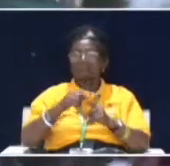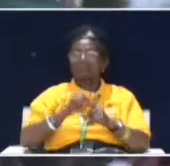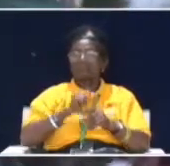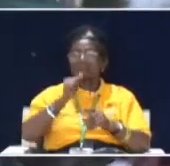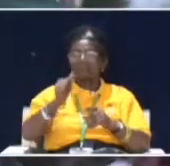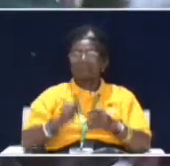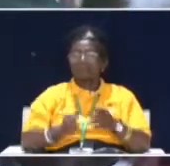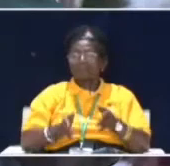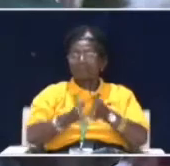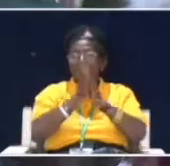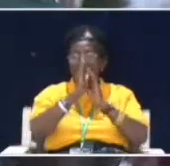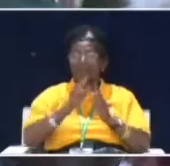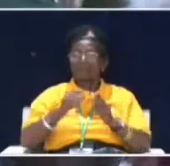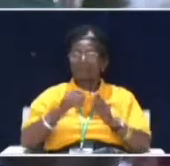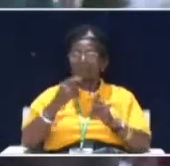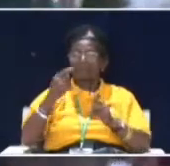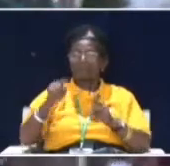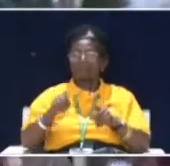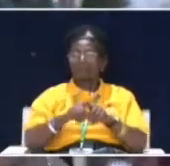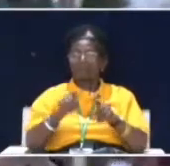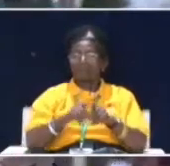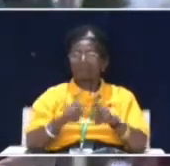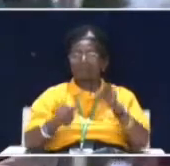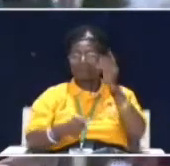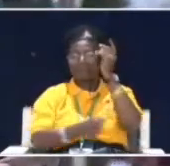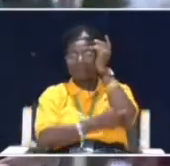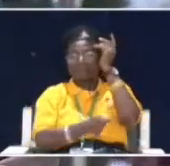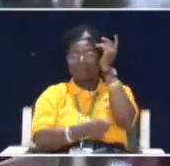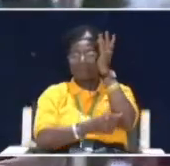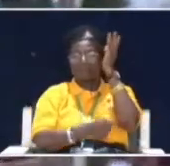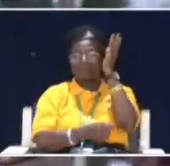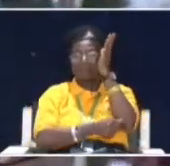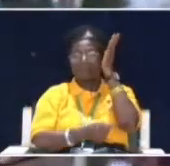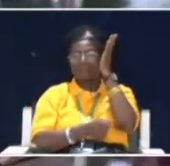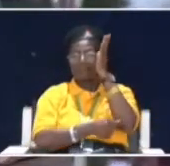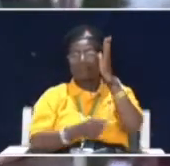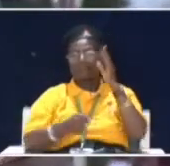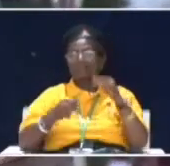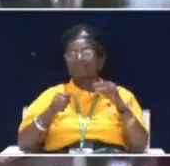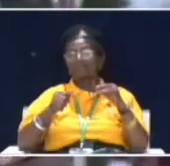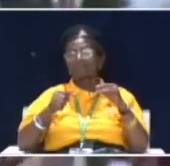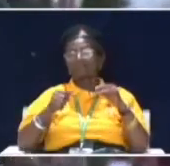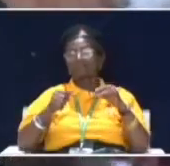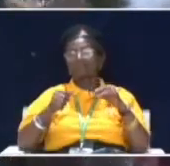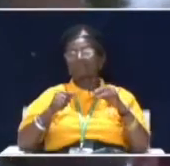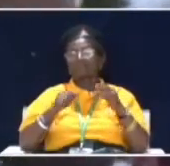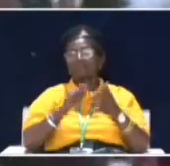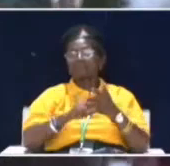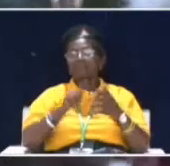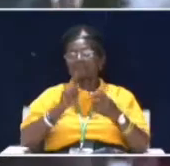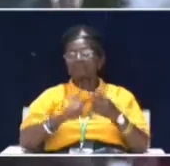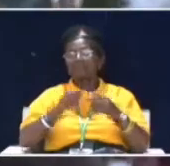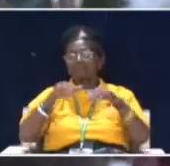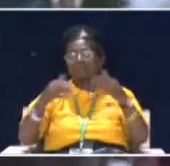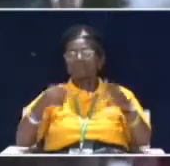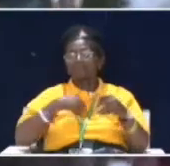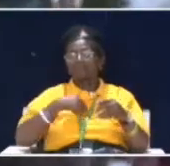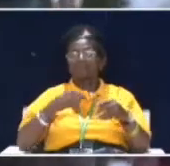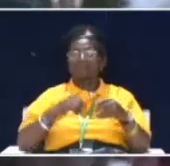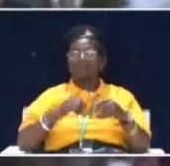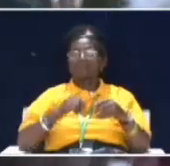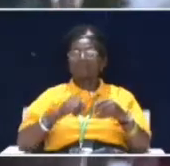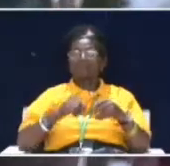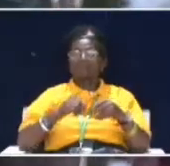ask this same Abraham. Nigba ti ba tun bere lowo Abraham yi to give me